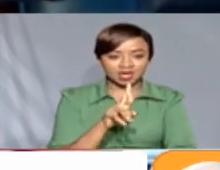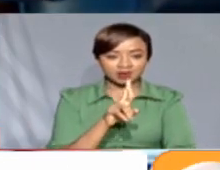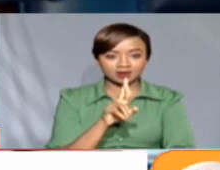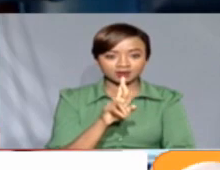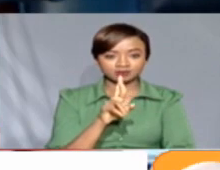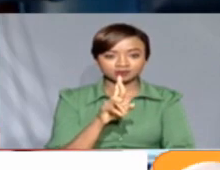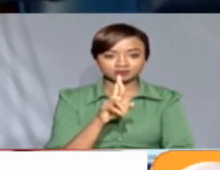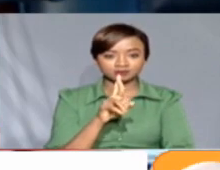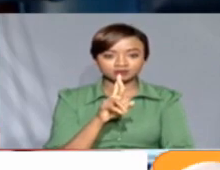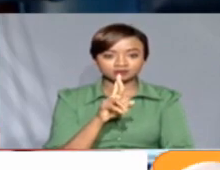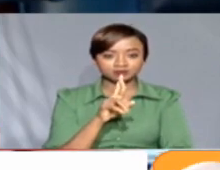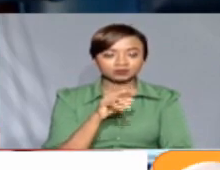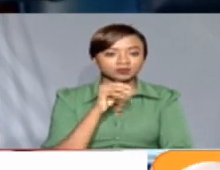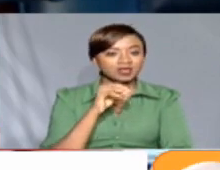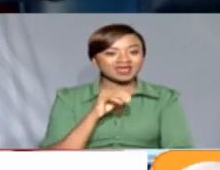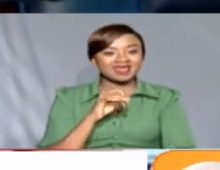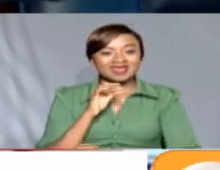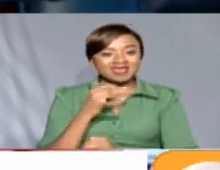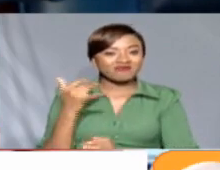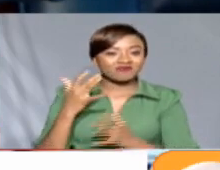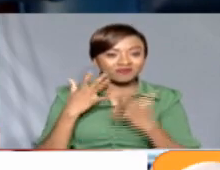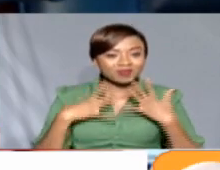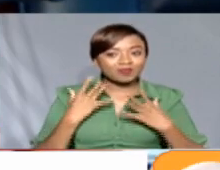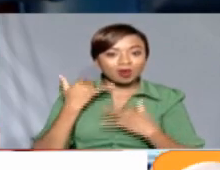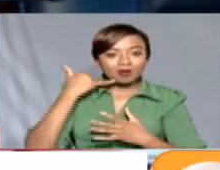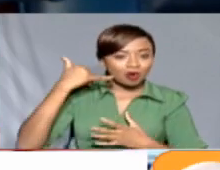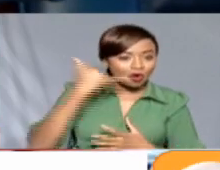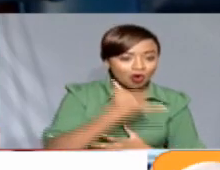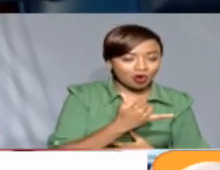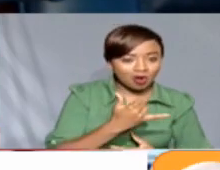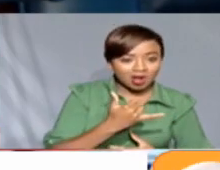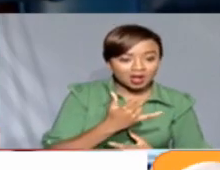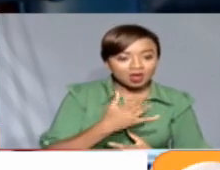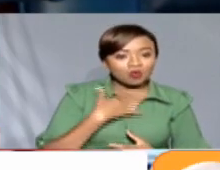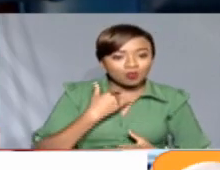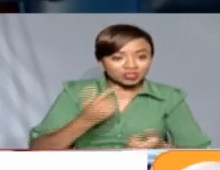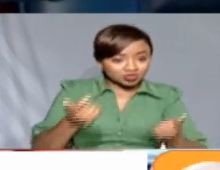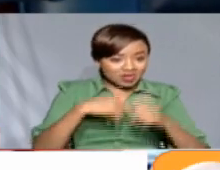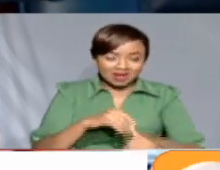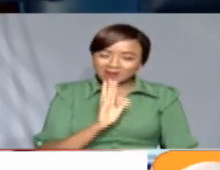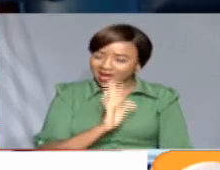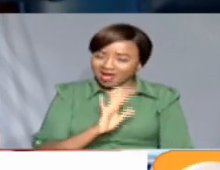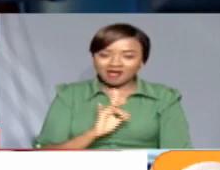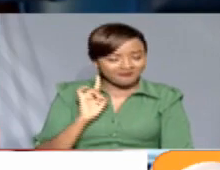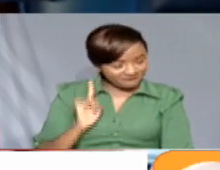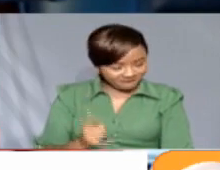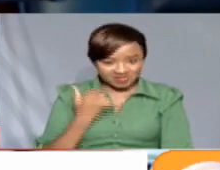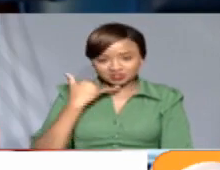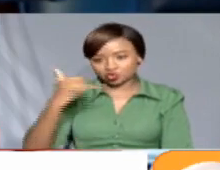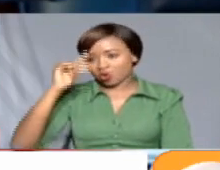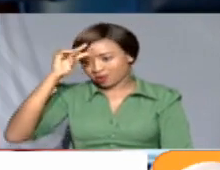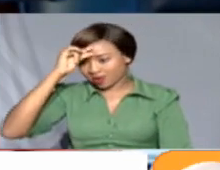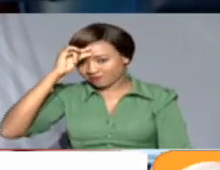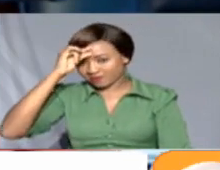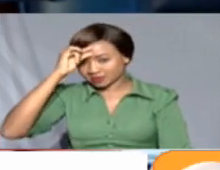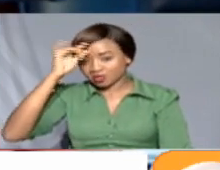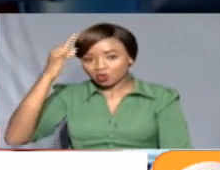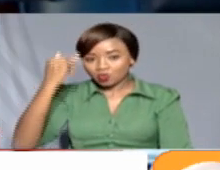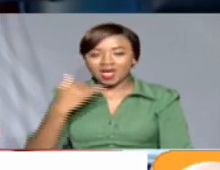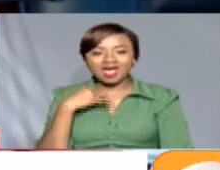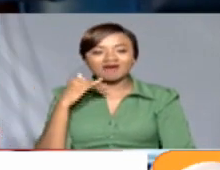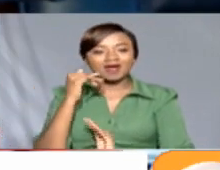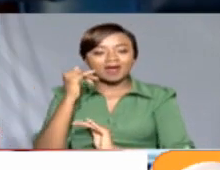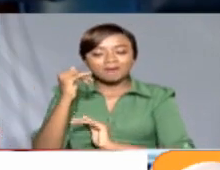we say no, you have to go to the government. Even patients, when they call, we say call the hotline. so that you can be assisted, because there is a criteria, what we